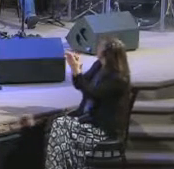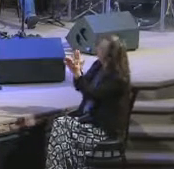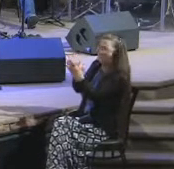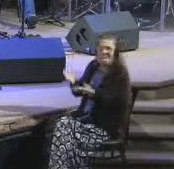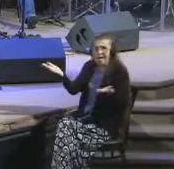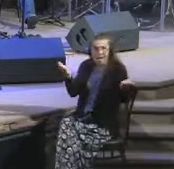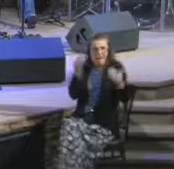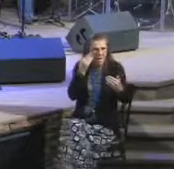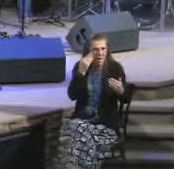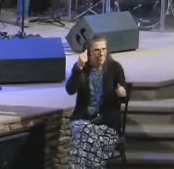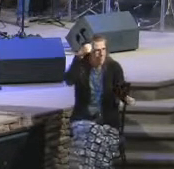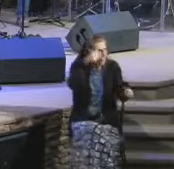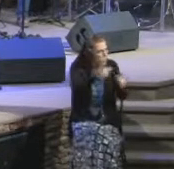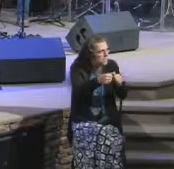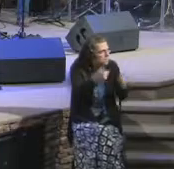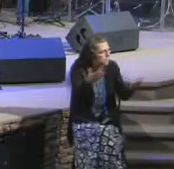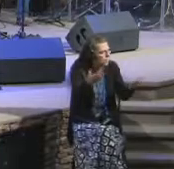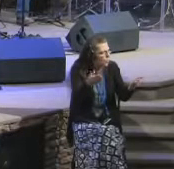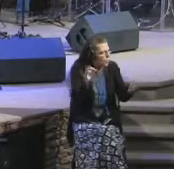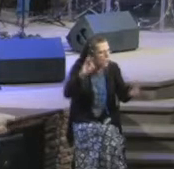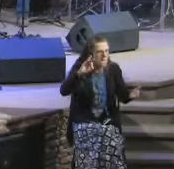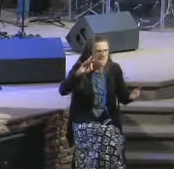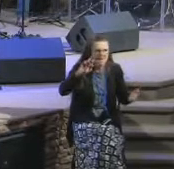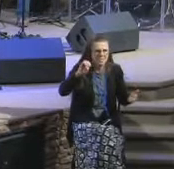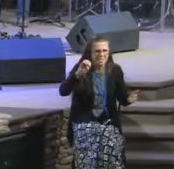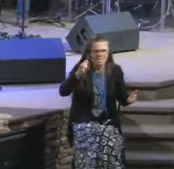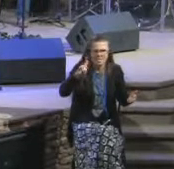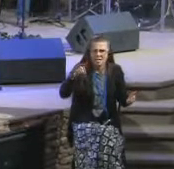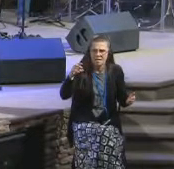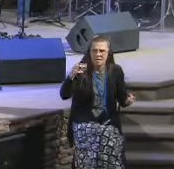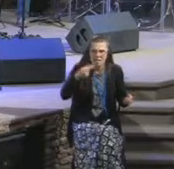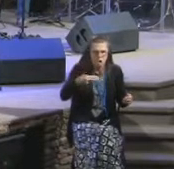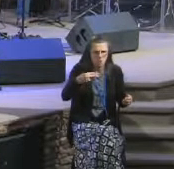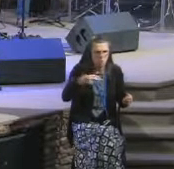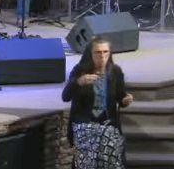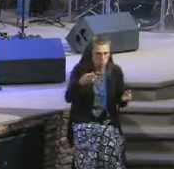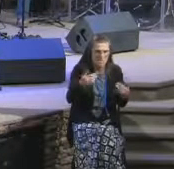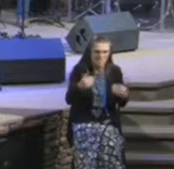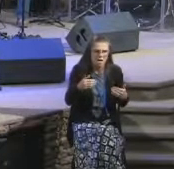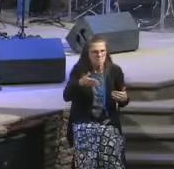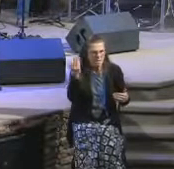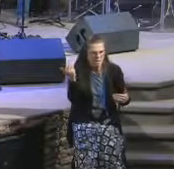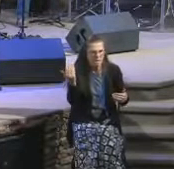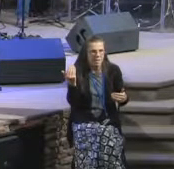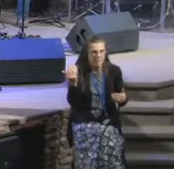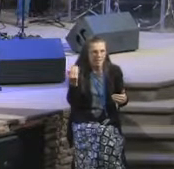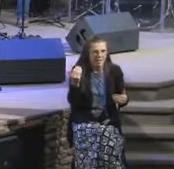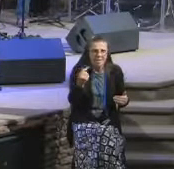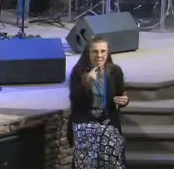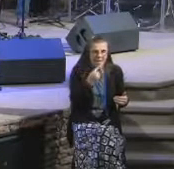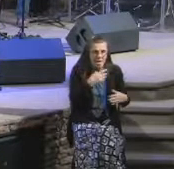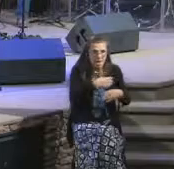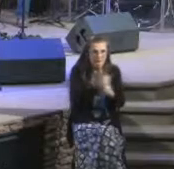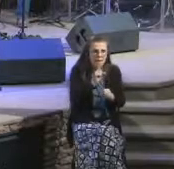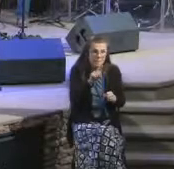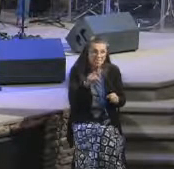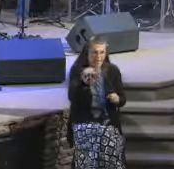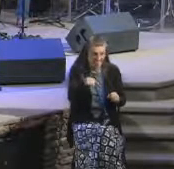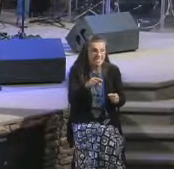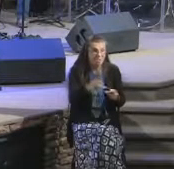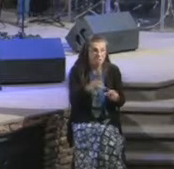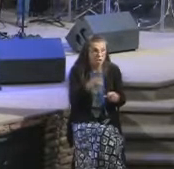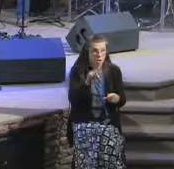I don't know how many of you remember when Pastor Ed Huey was here a couple months back, two or three months back, and he made mention of this trip